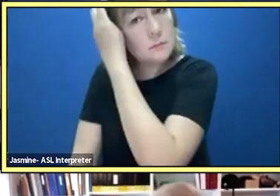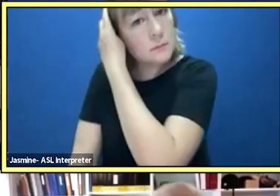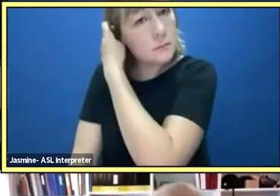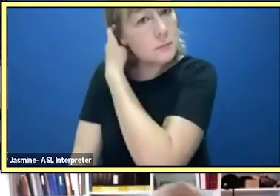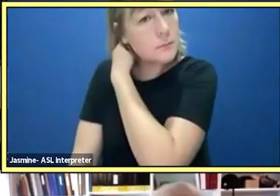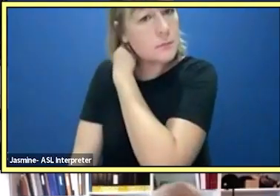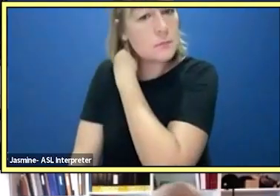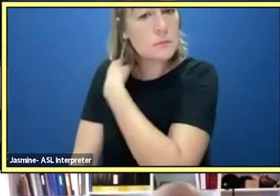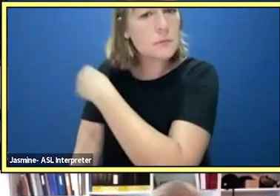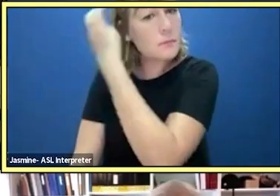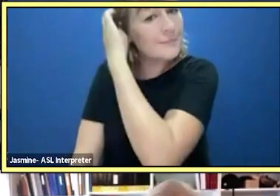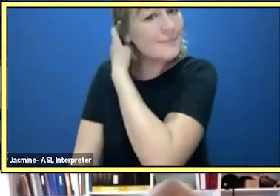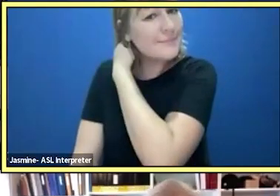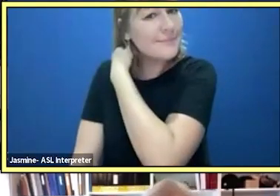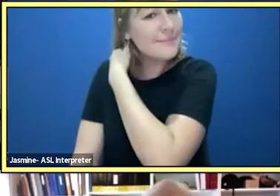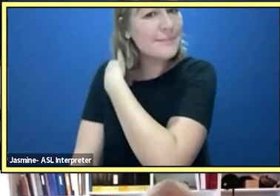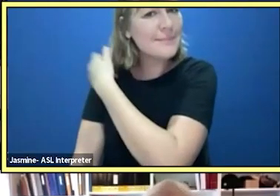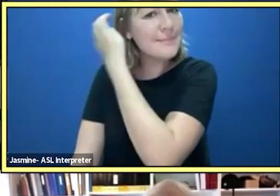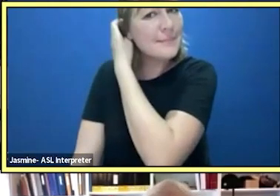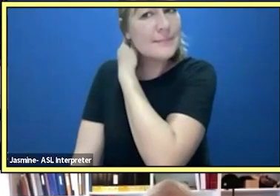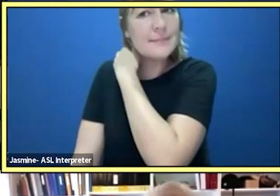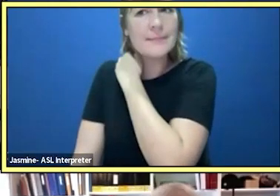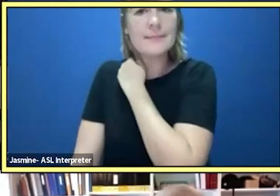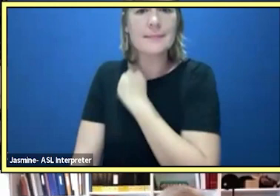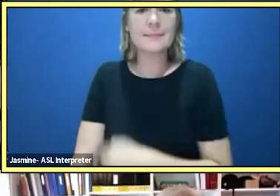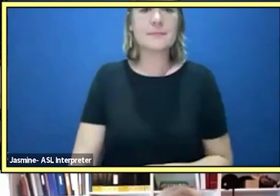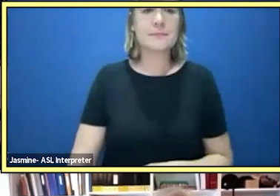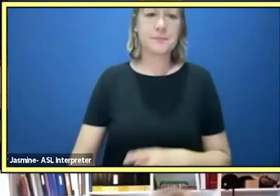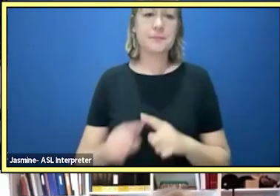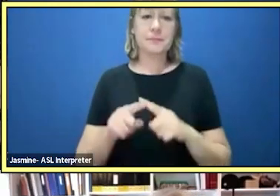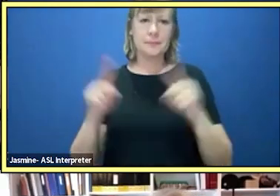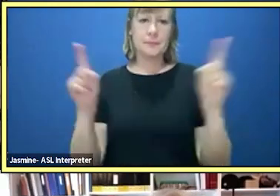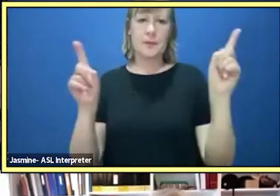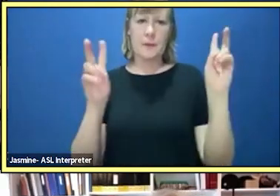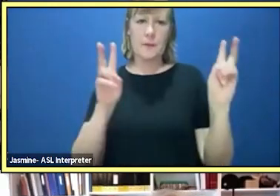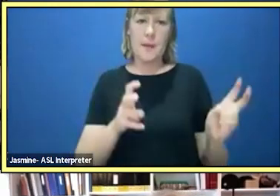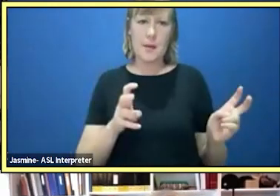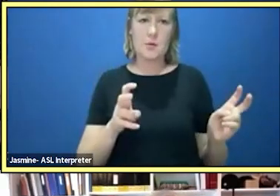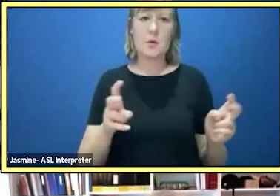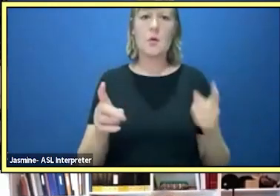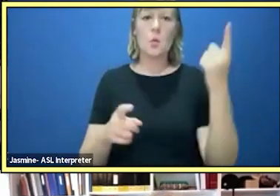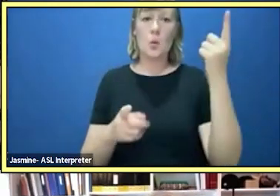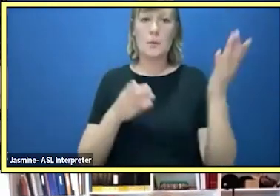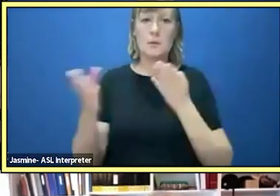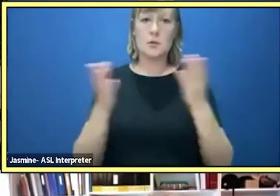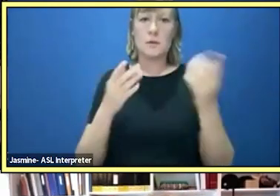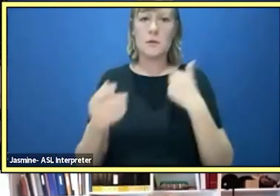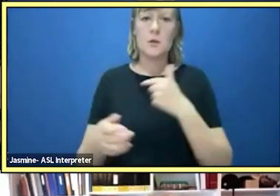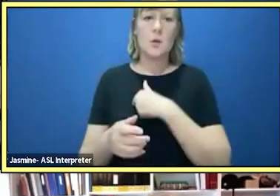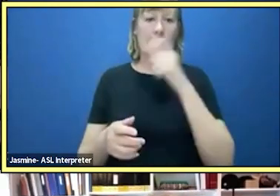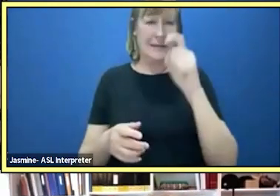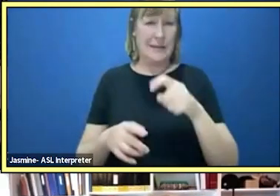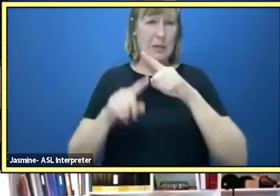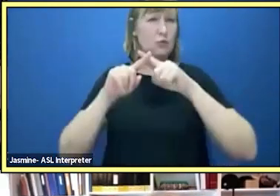Yeah, hi. A different matter. One of the services we need is reliable transportation. And one